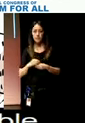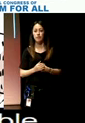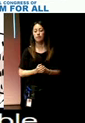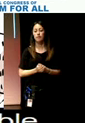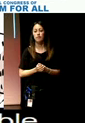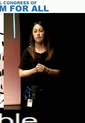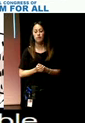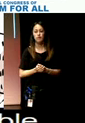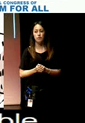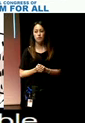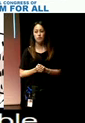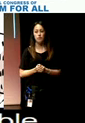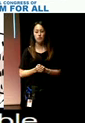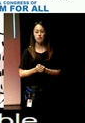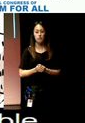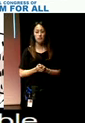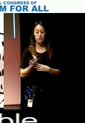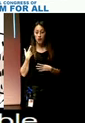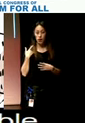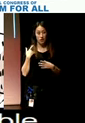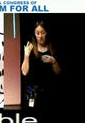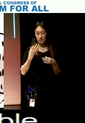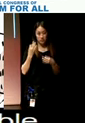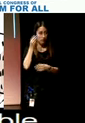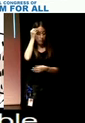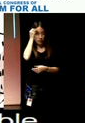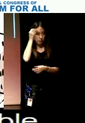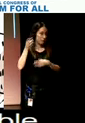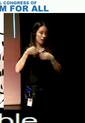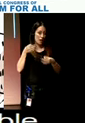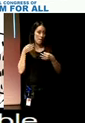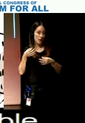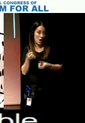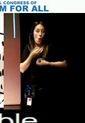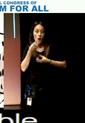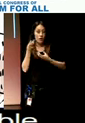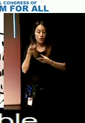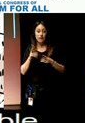I always say that Israel for All was founded for